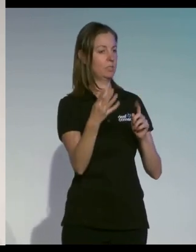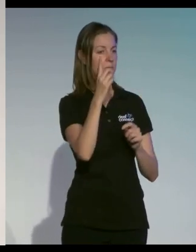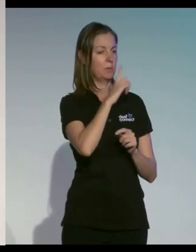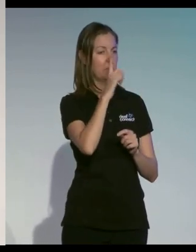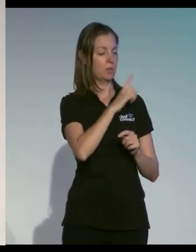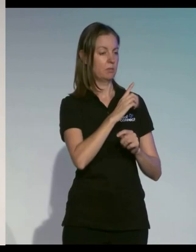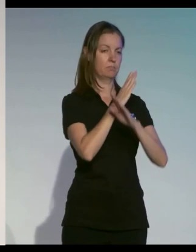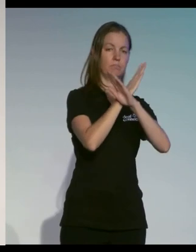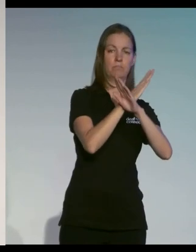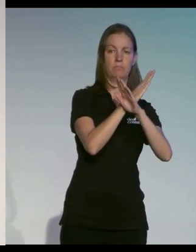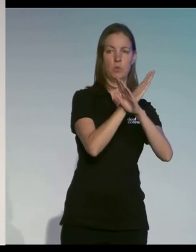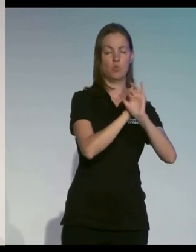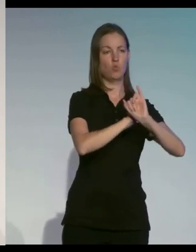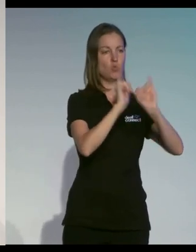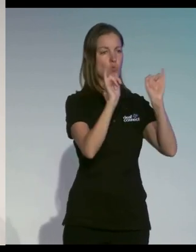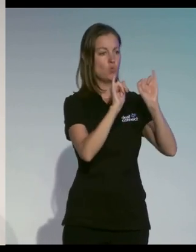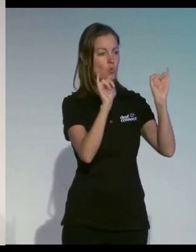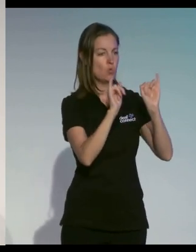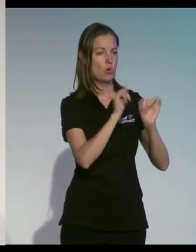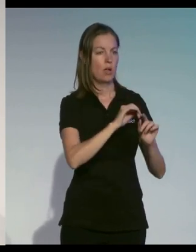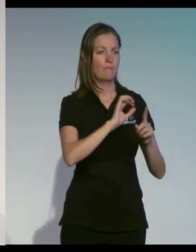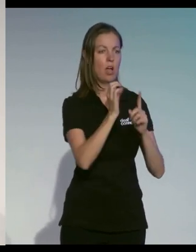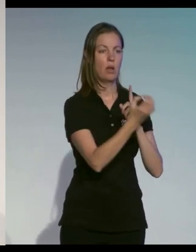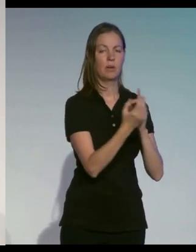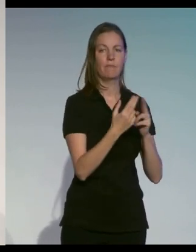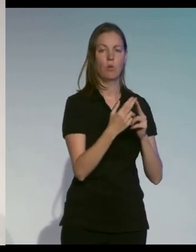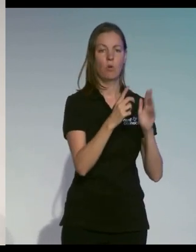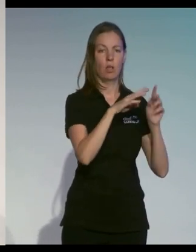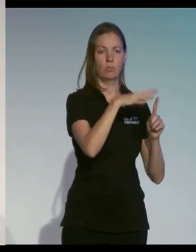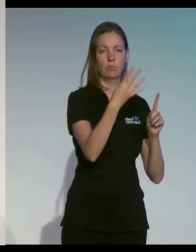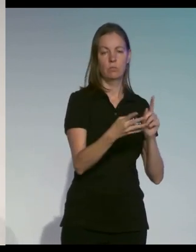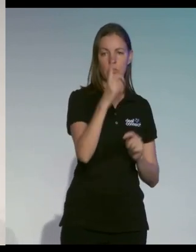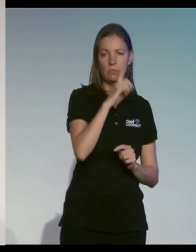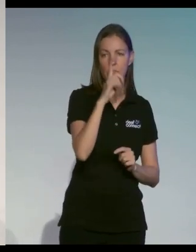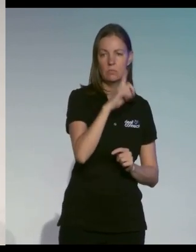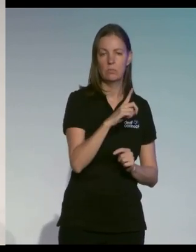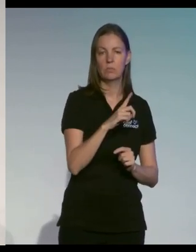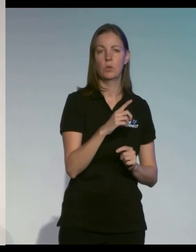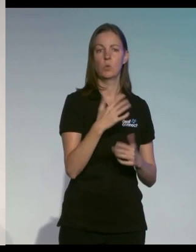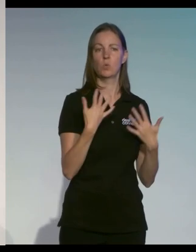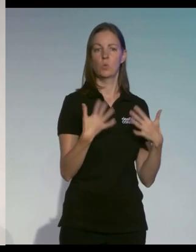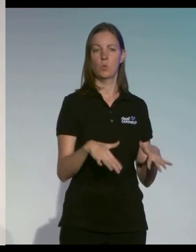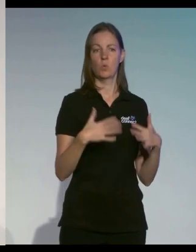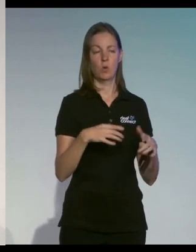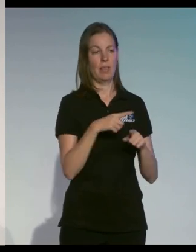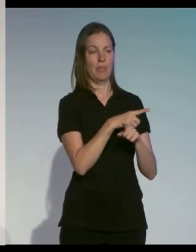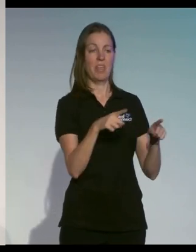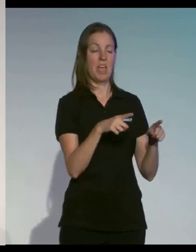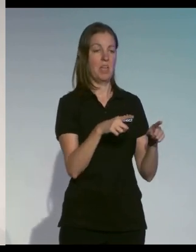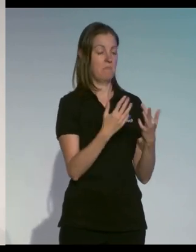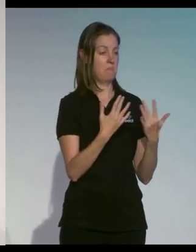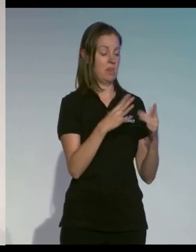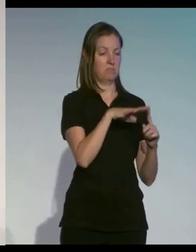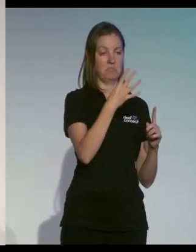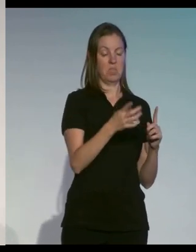And it is a very hostile environment for LGBTIQ people. So they have almost given up trying to lobby the